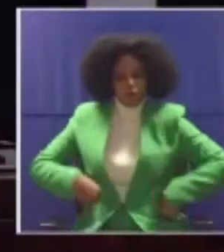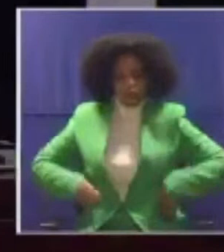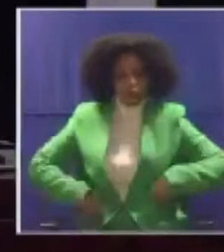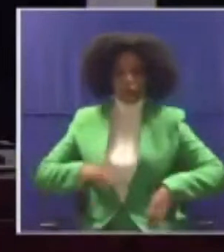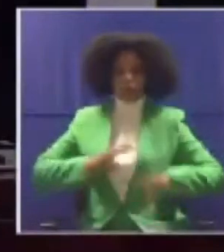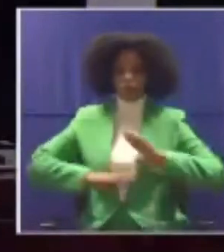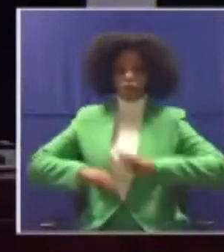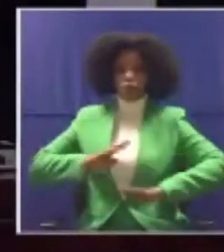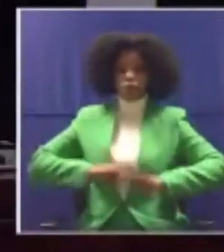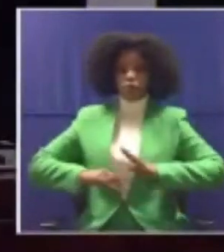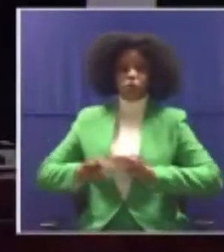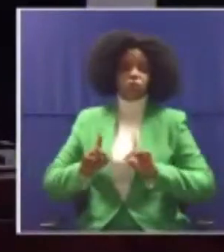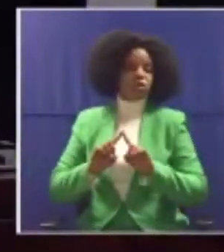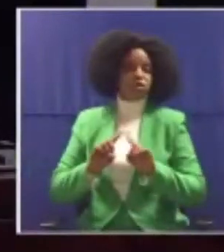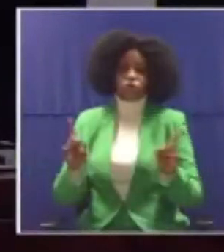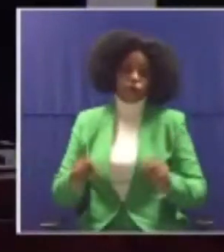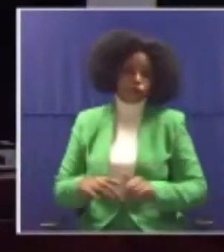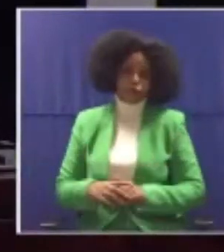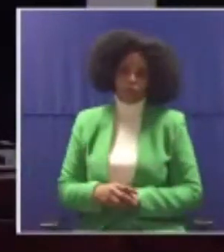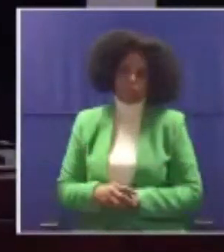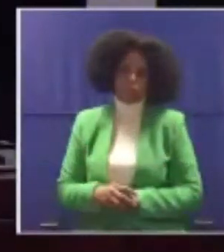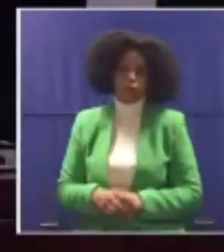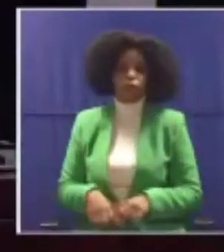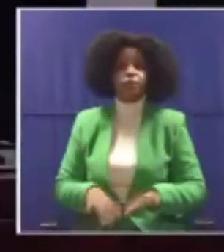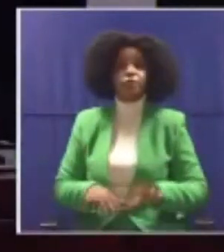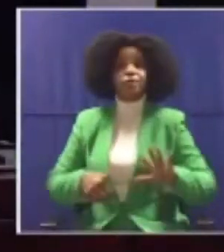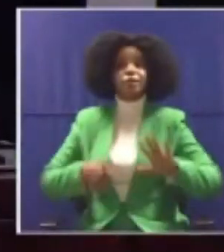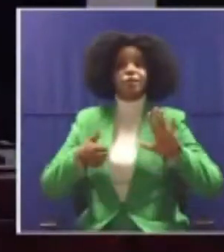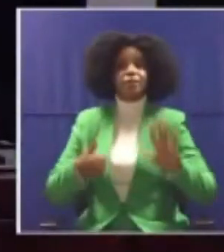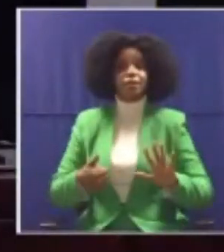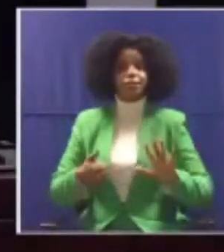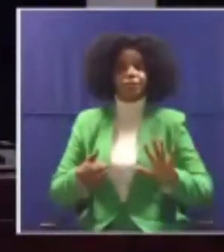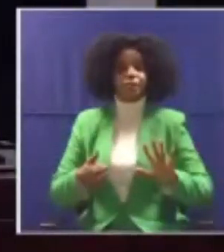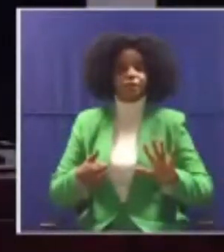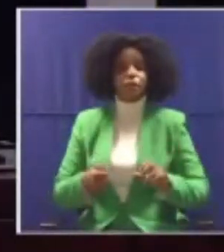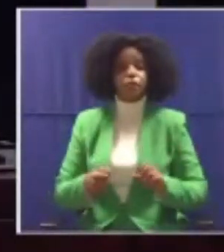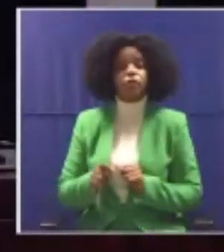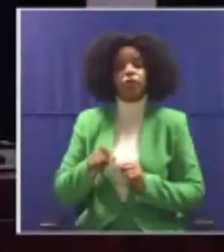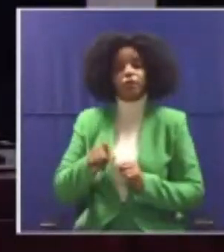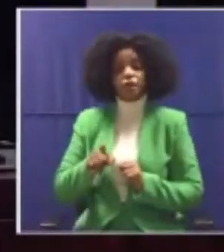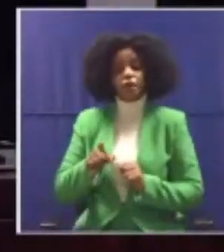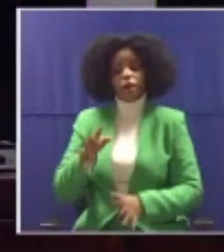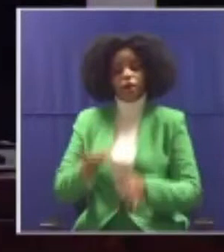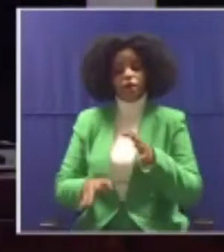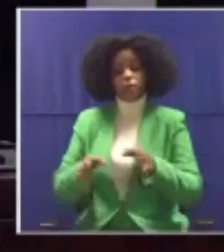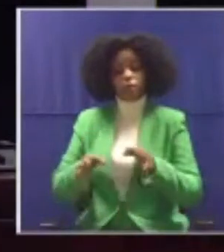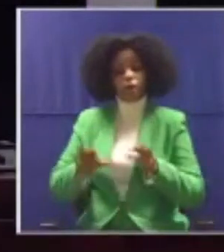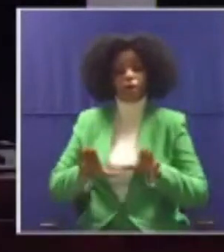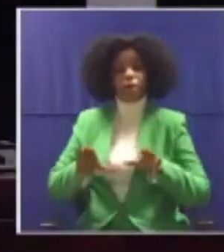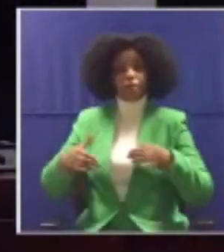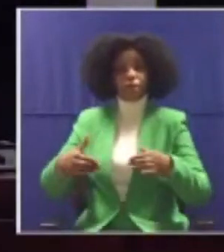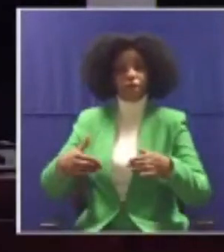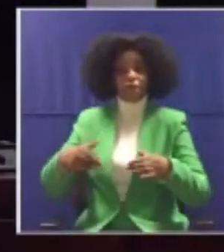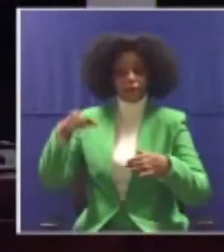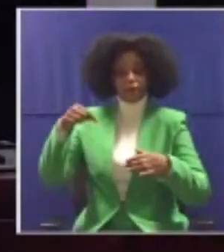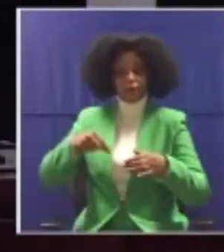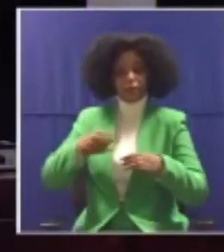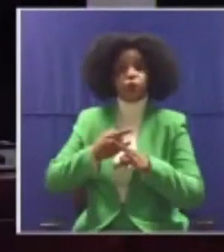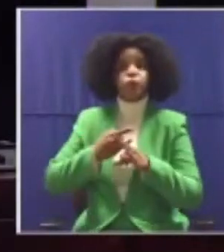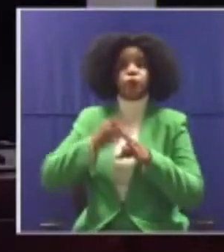And lastly, six, the party that has won the largest